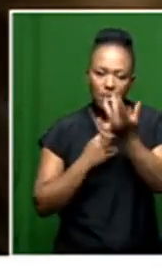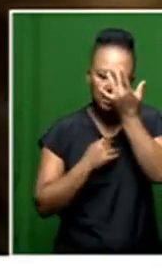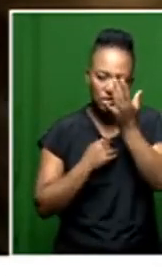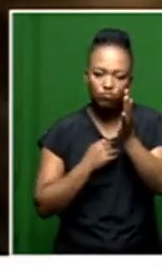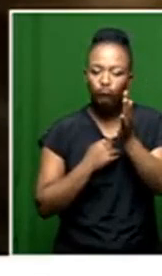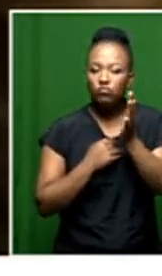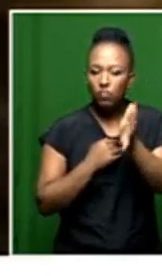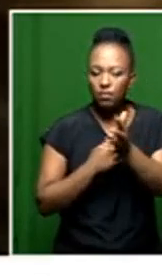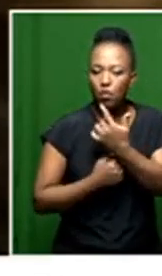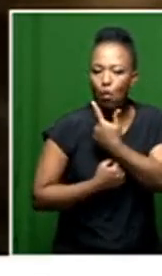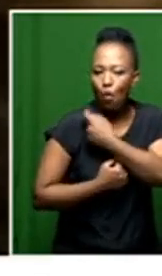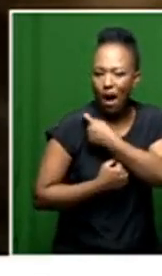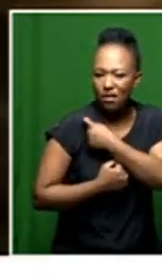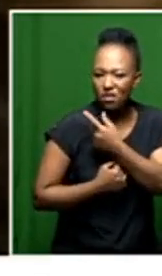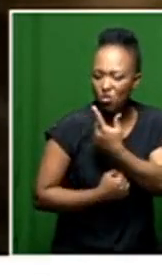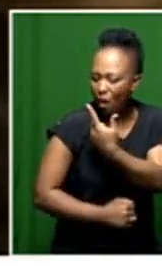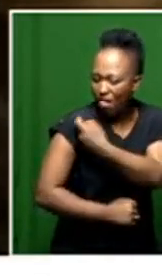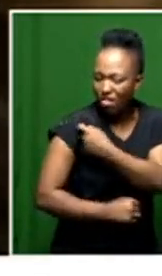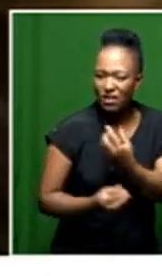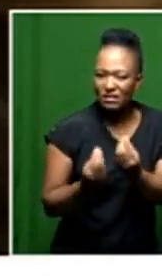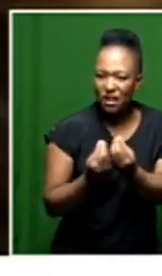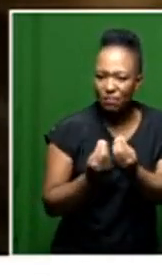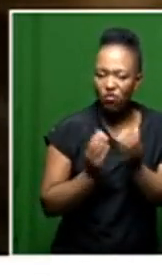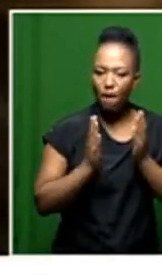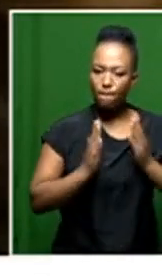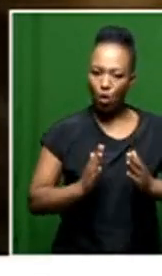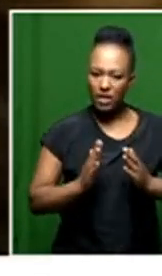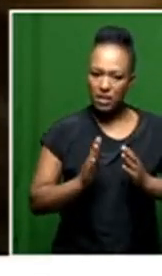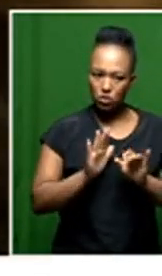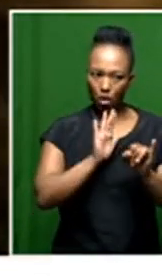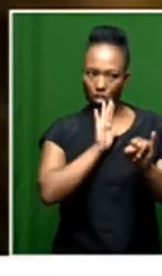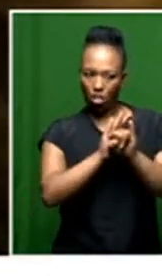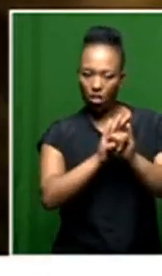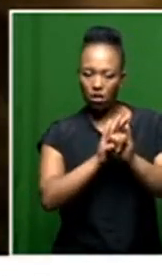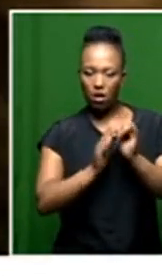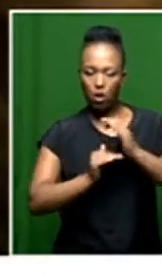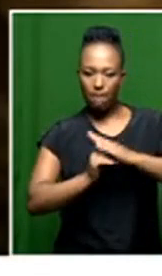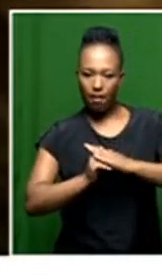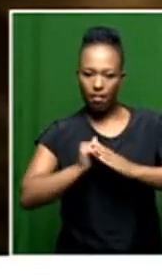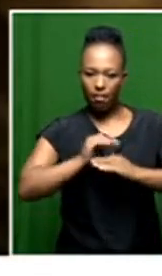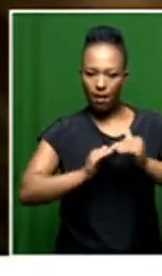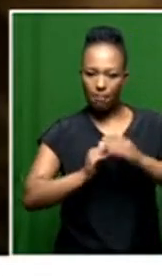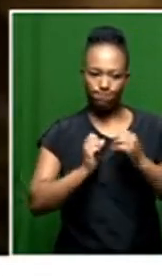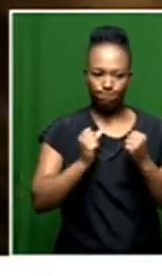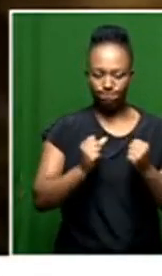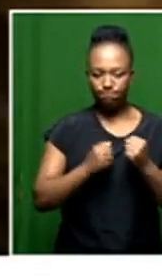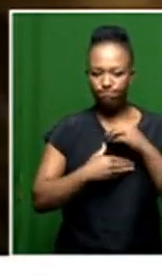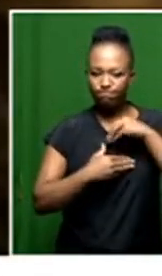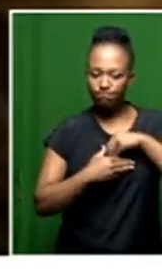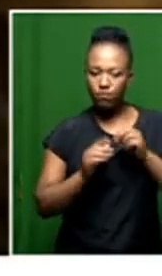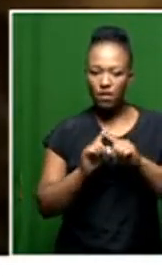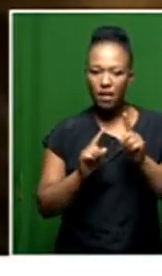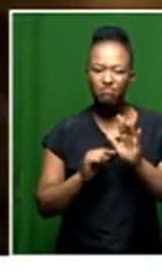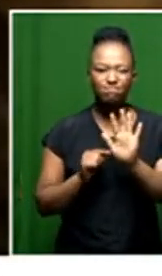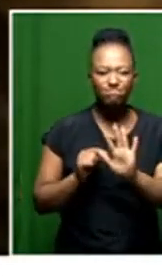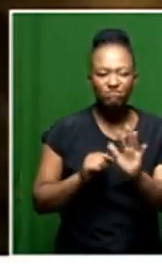have injected a dummy virus for your body to recognize and build an immune system, but they last